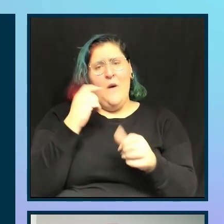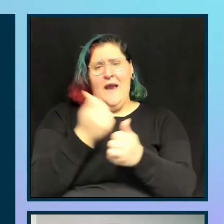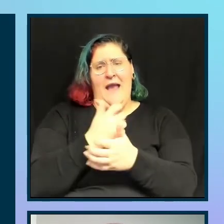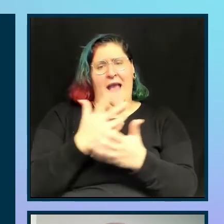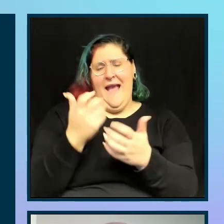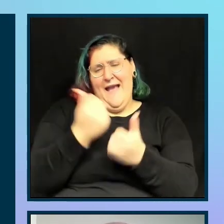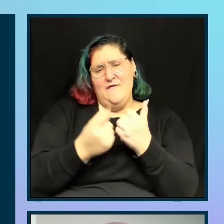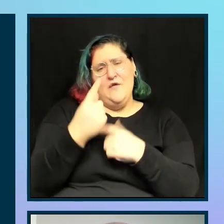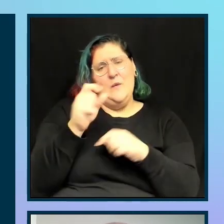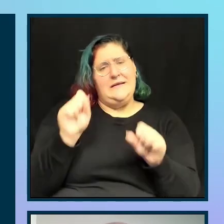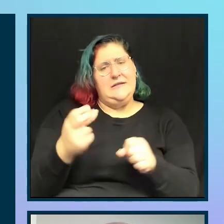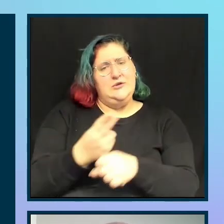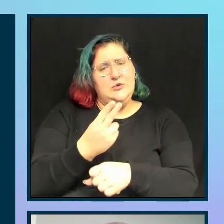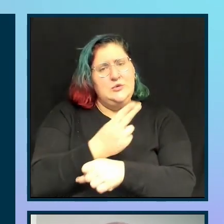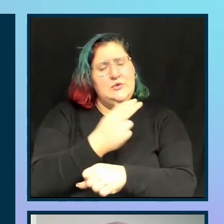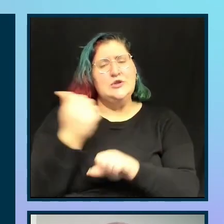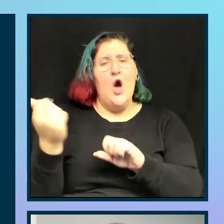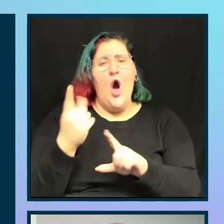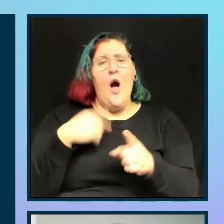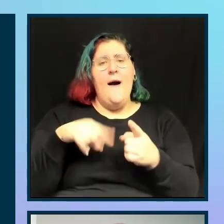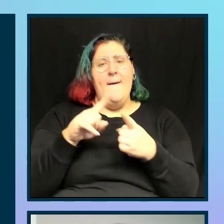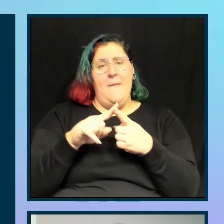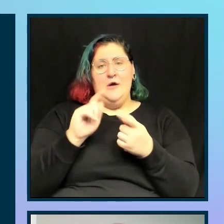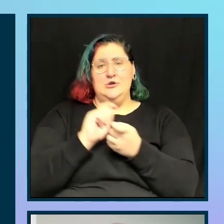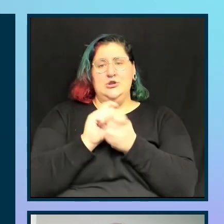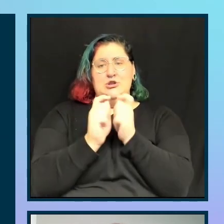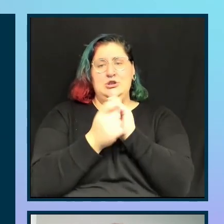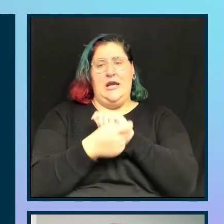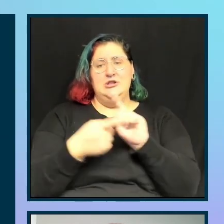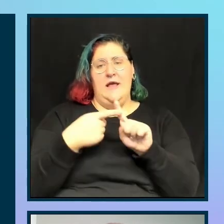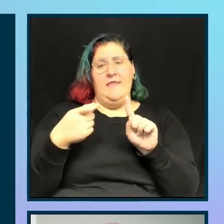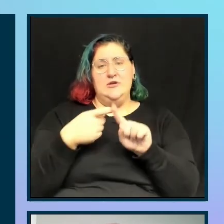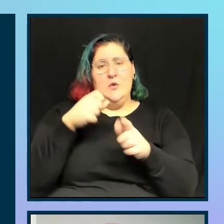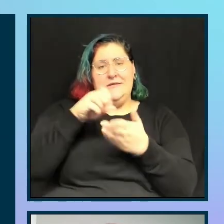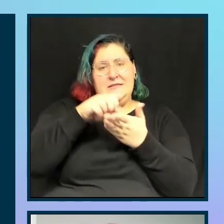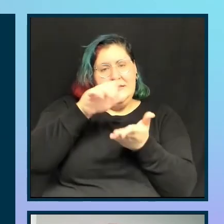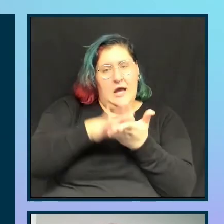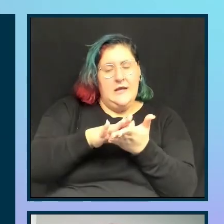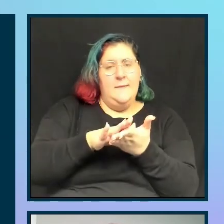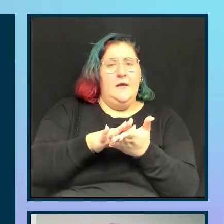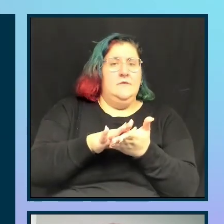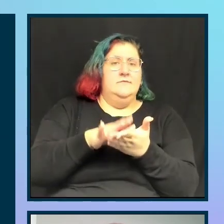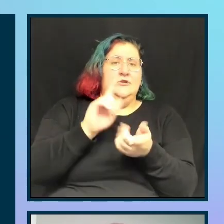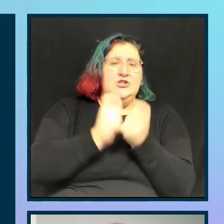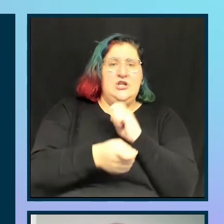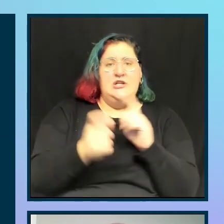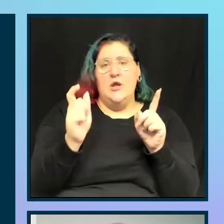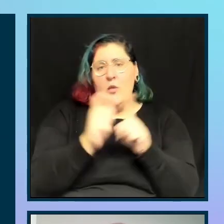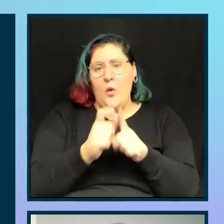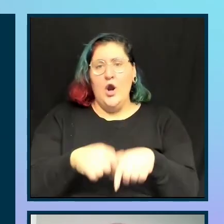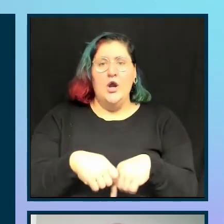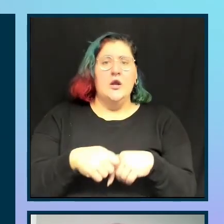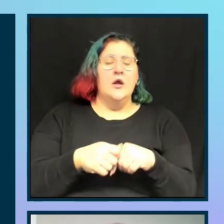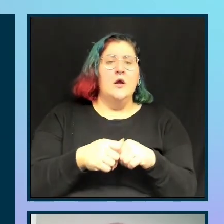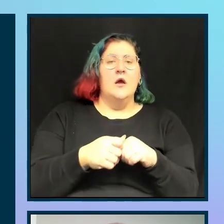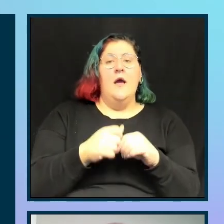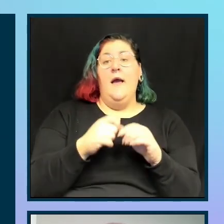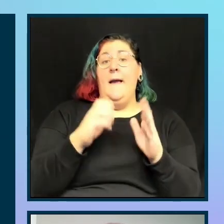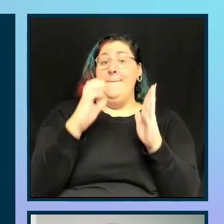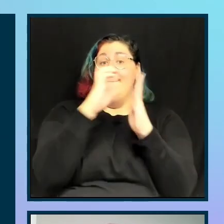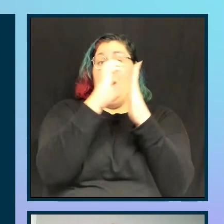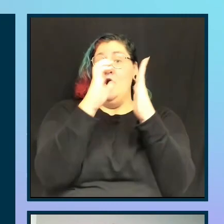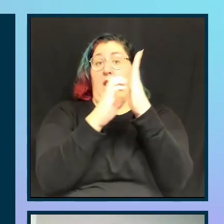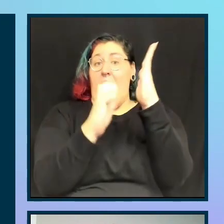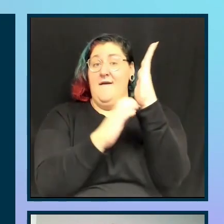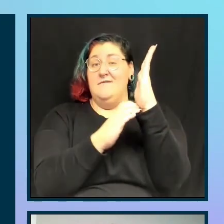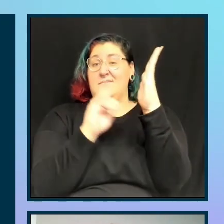geared toward modifying the source document. Since using Word as the example, it's to style and use paragraph and character styling to